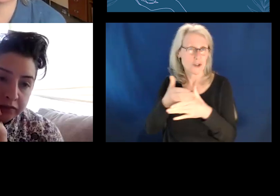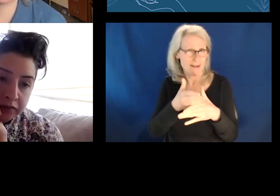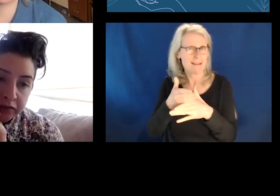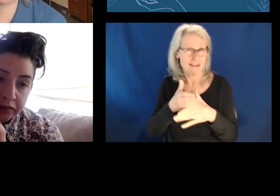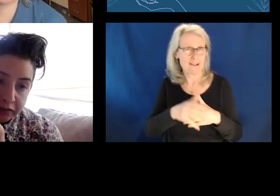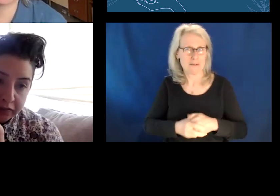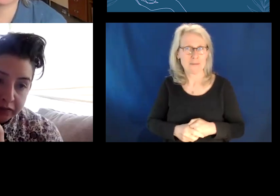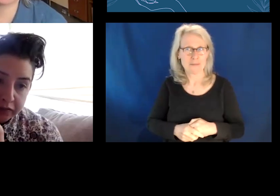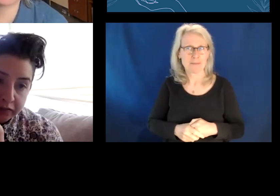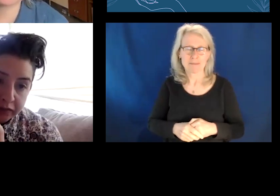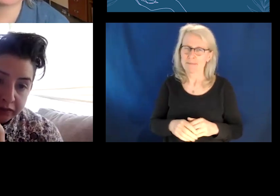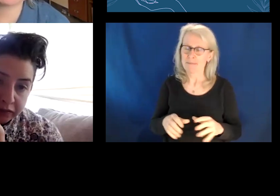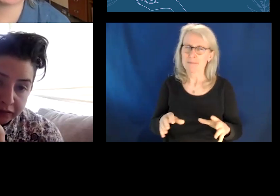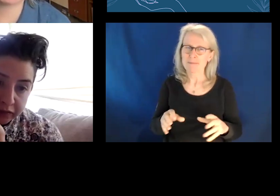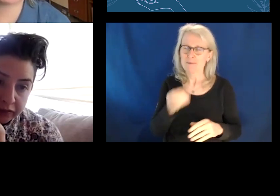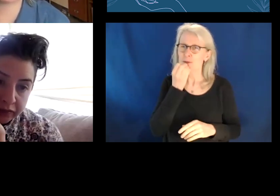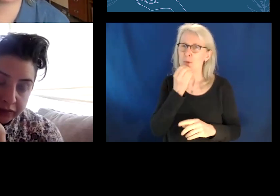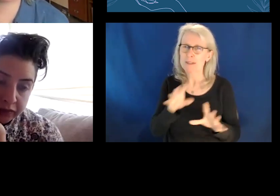to share. And